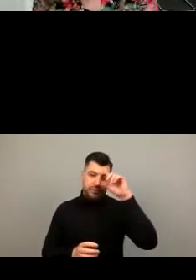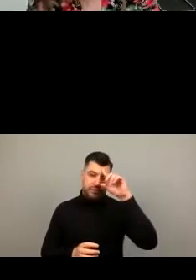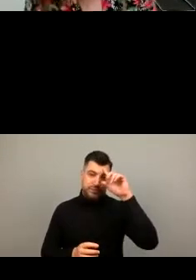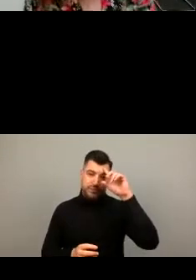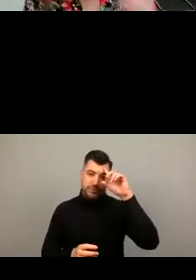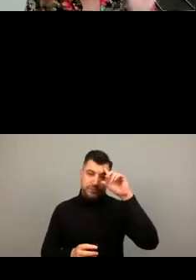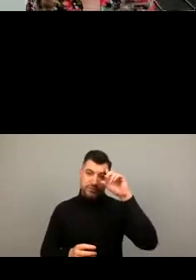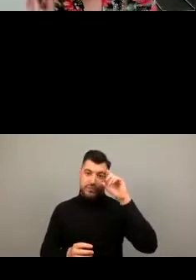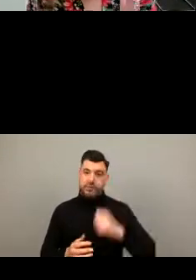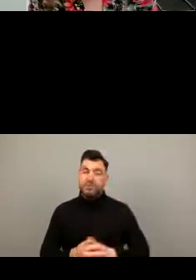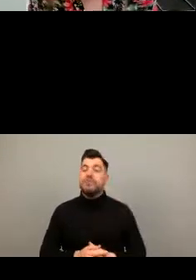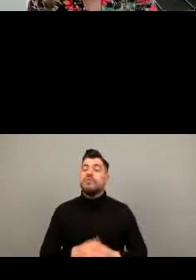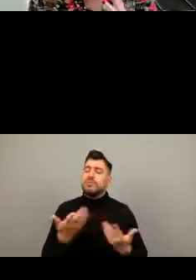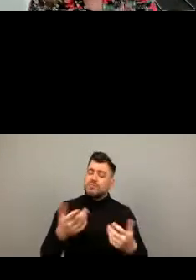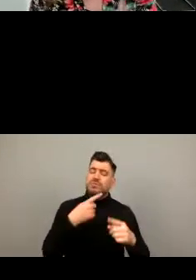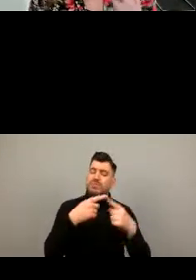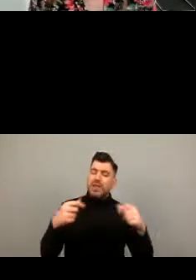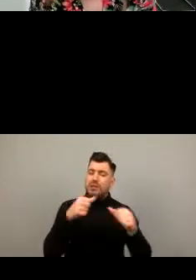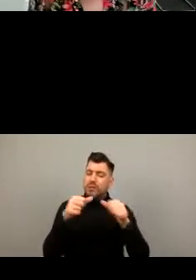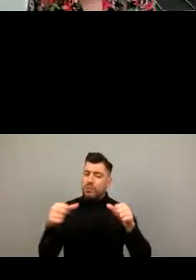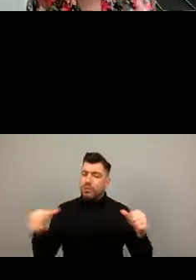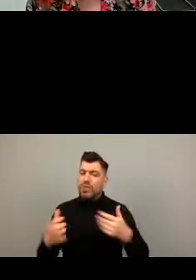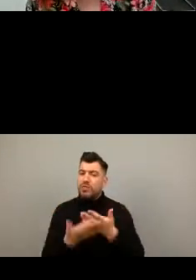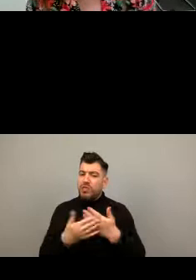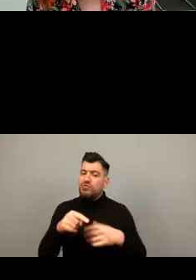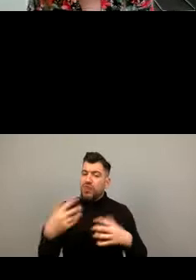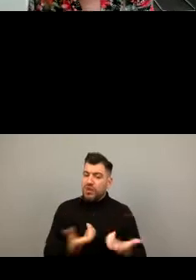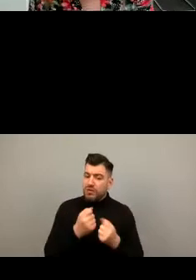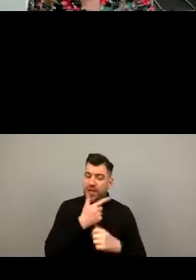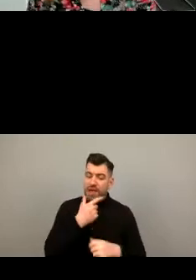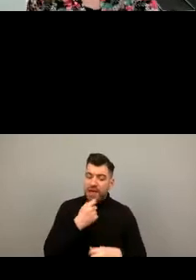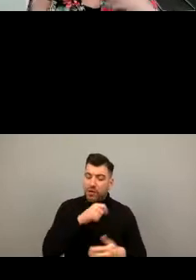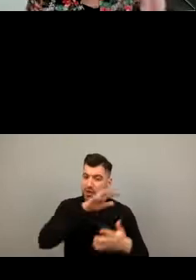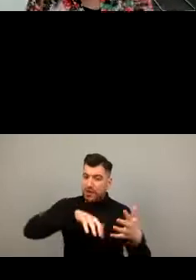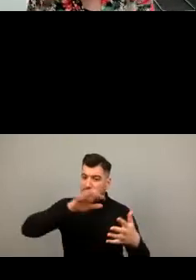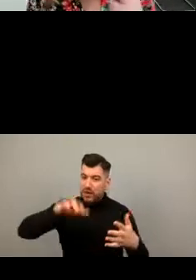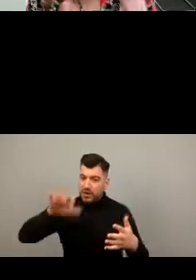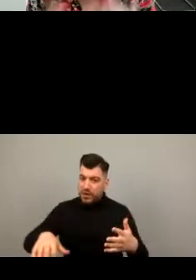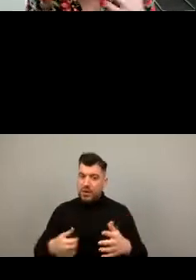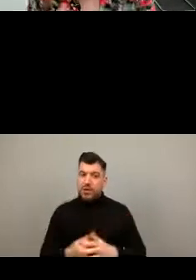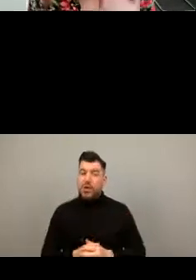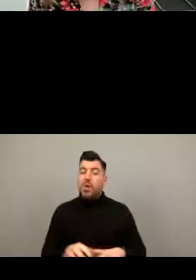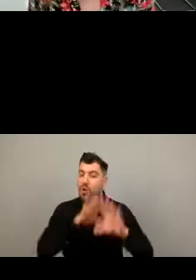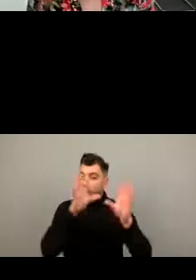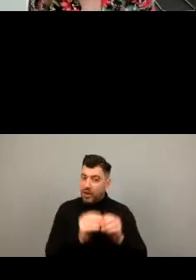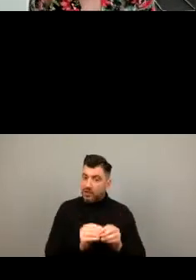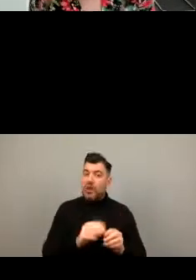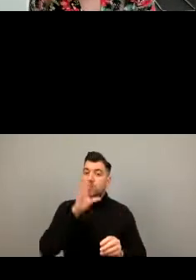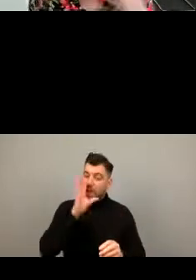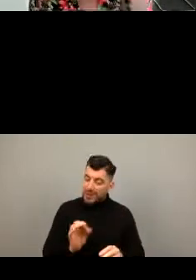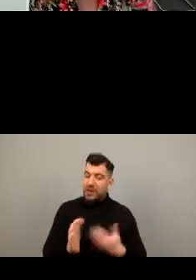the Yoast plugin helps you to analyze your text and get it SEO proof and SEO fit. These things all really